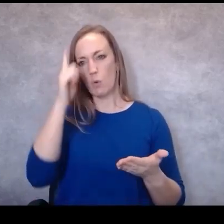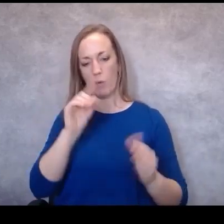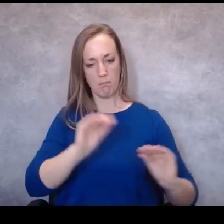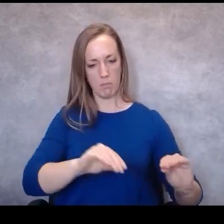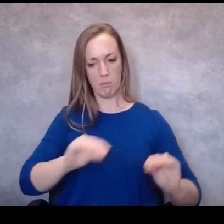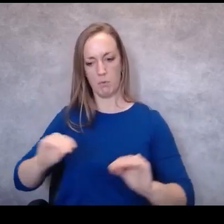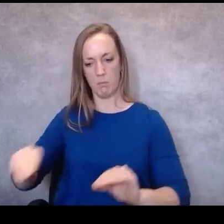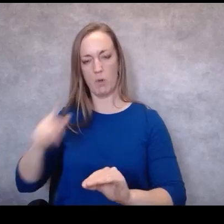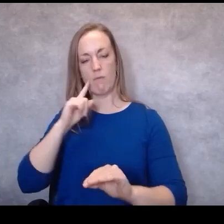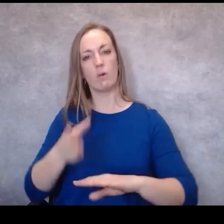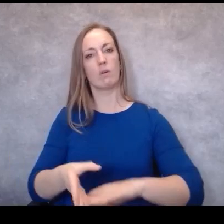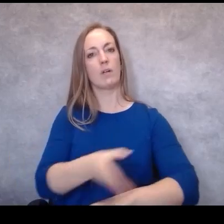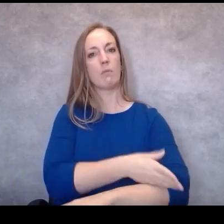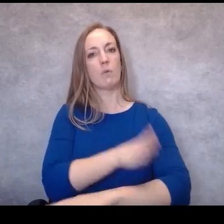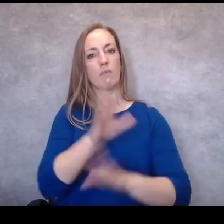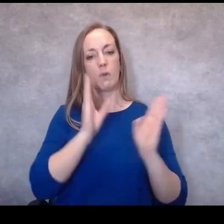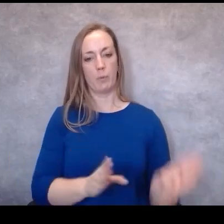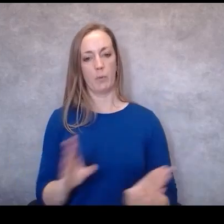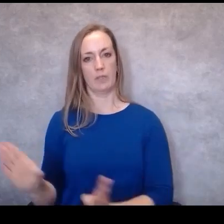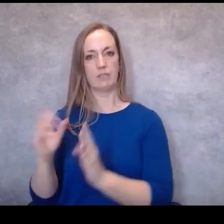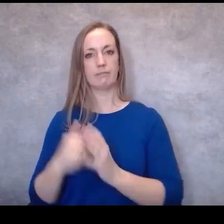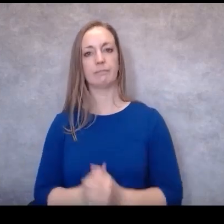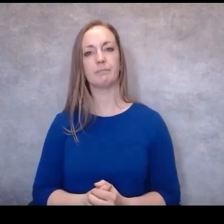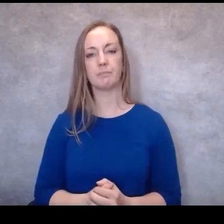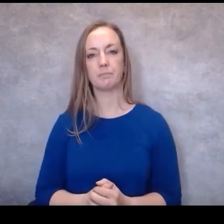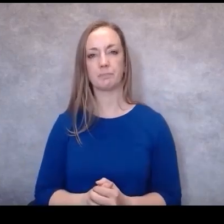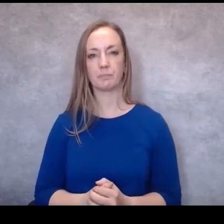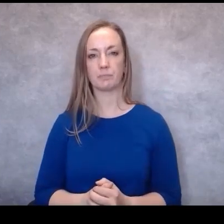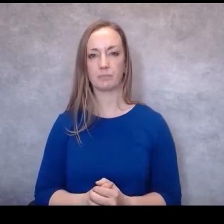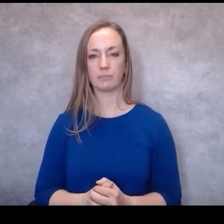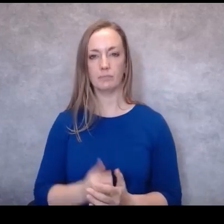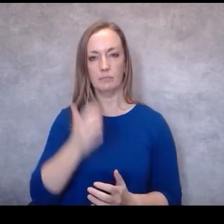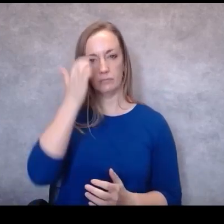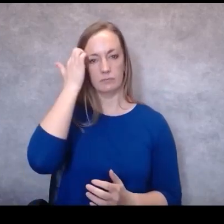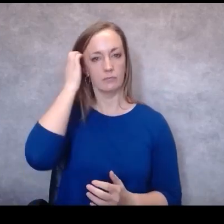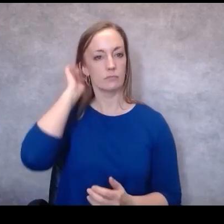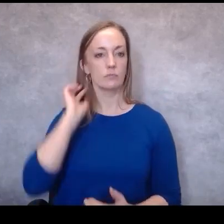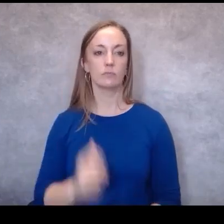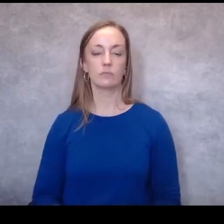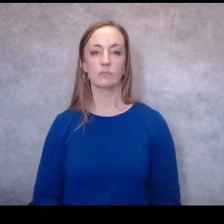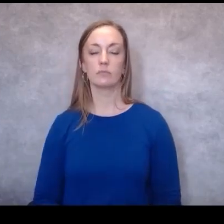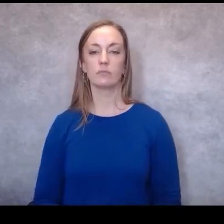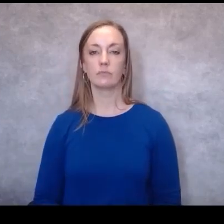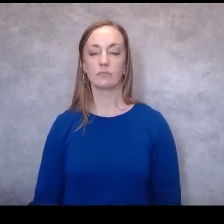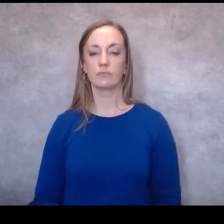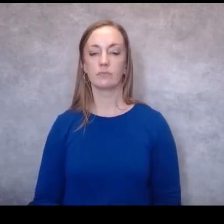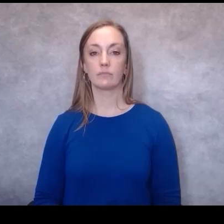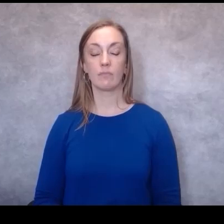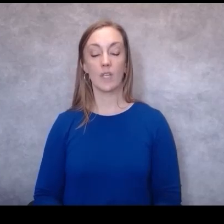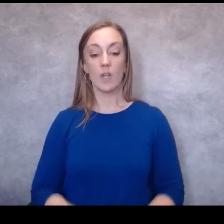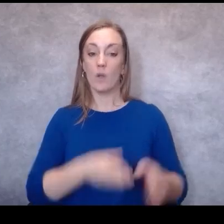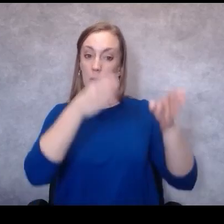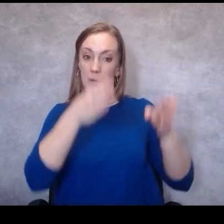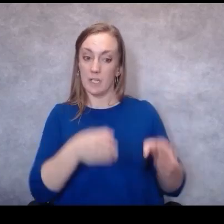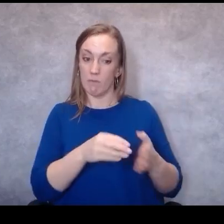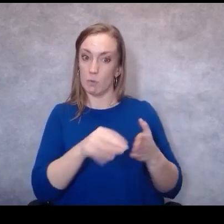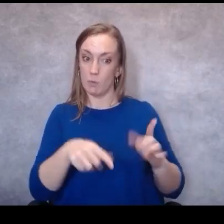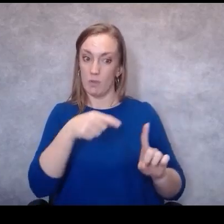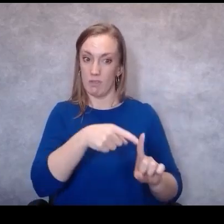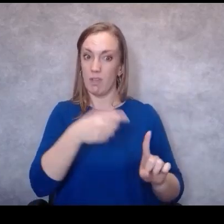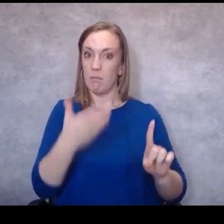organization. While an individual student may benefit